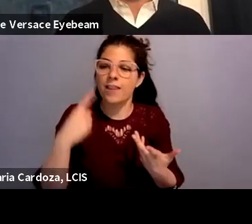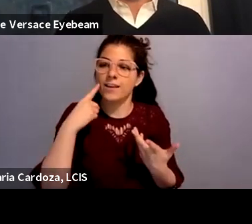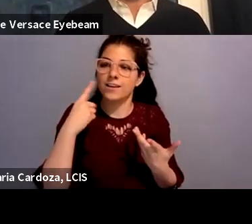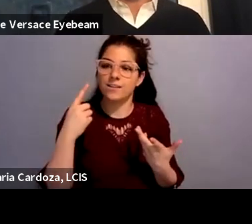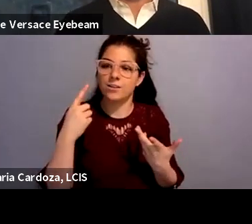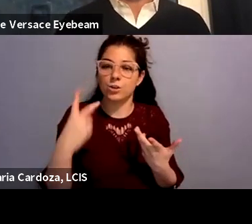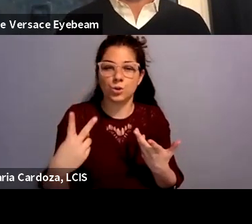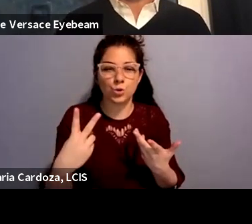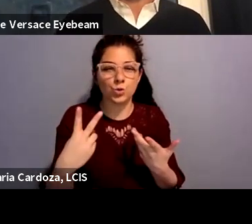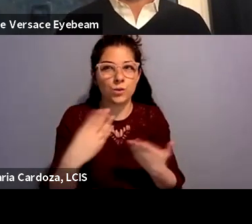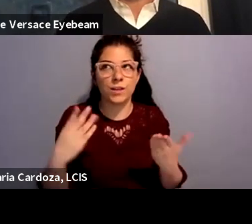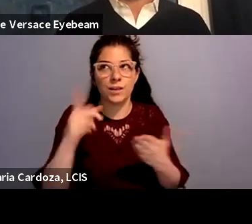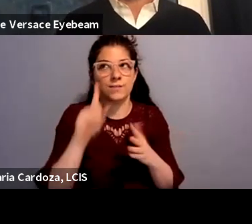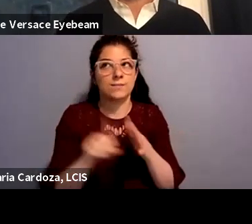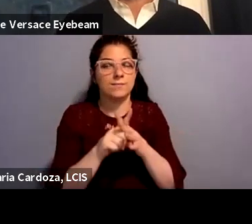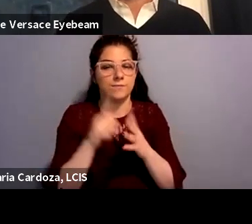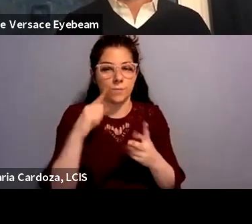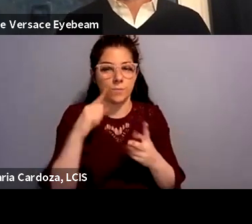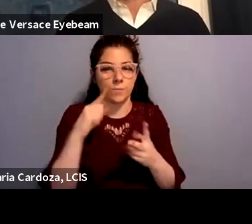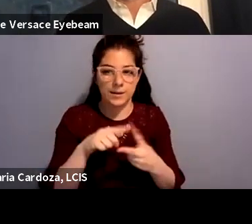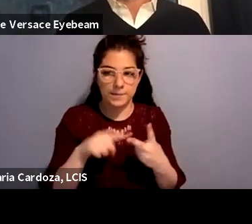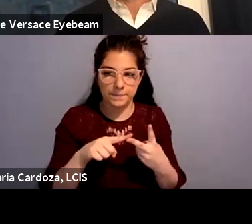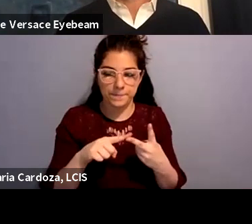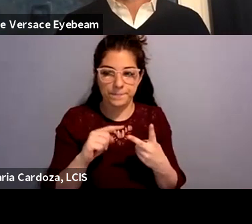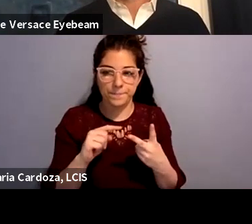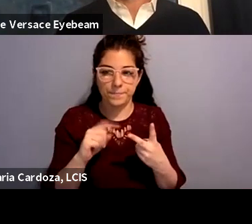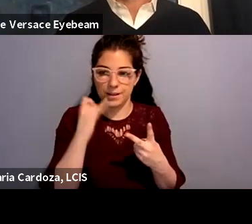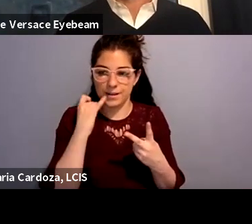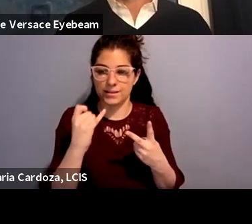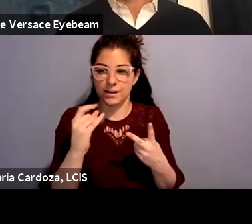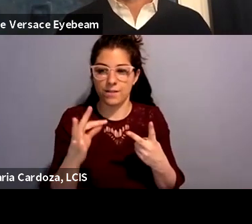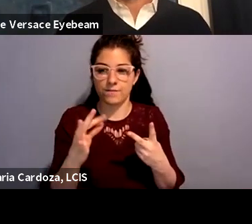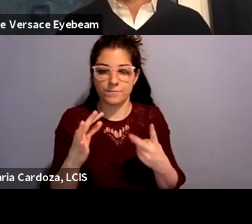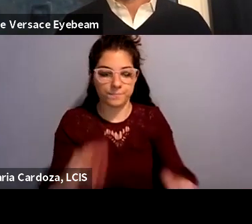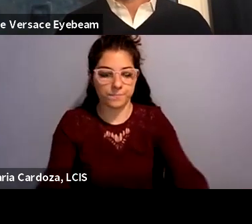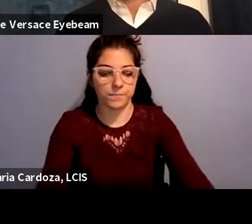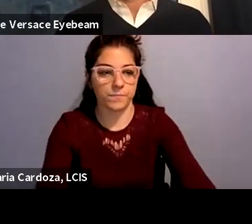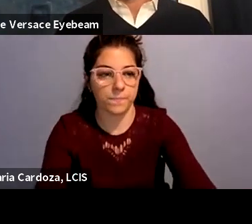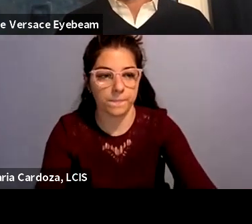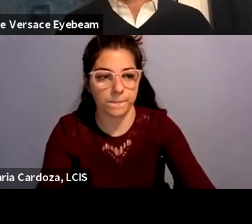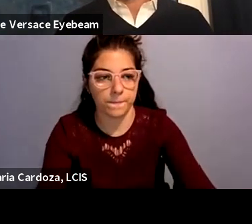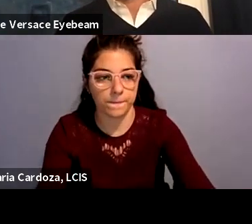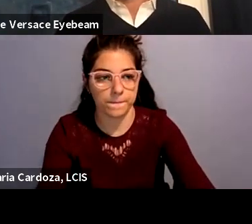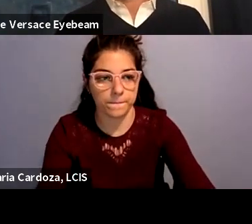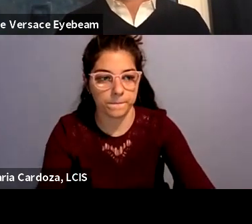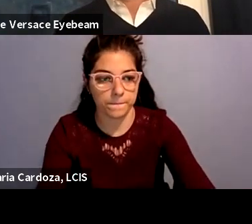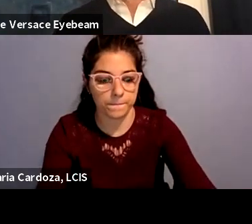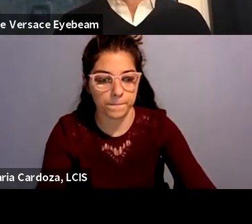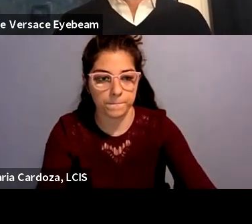know, two things come to mind, and really going back to this idea of risk and risk management and the